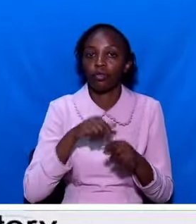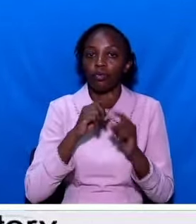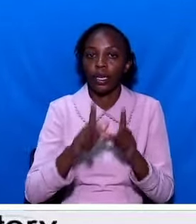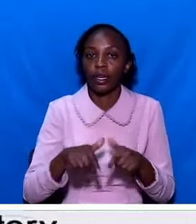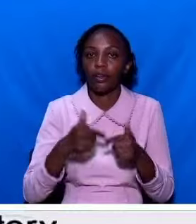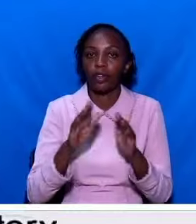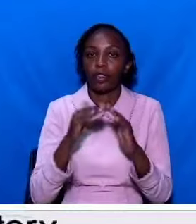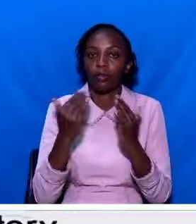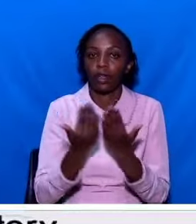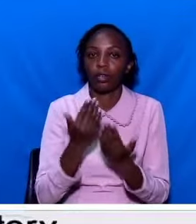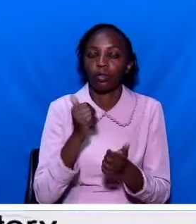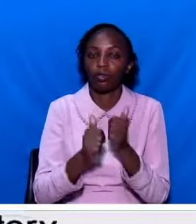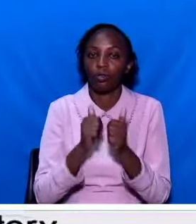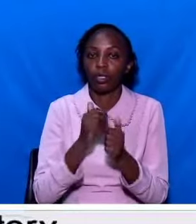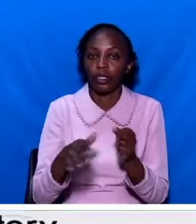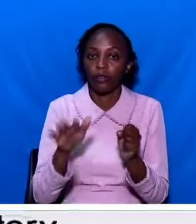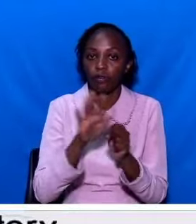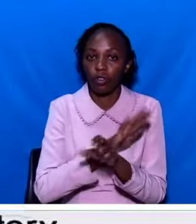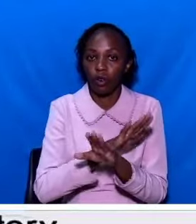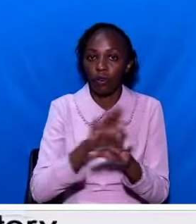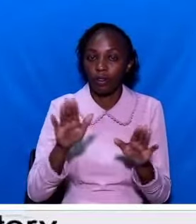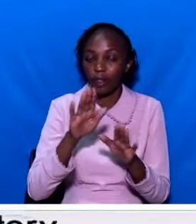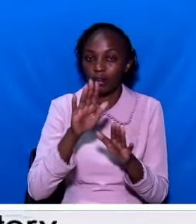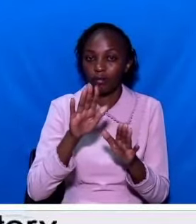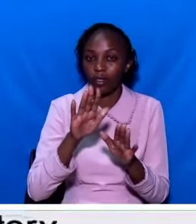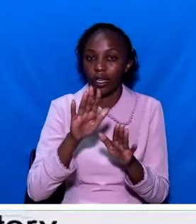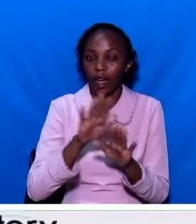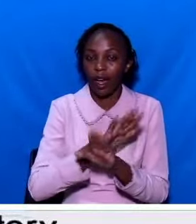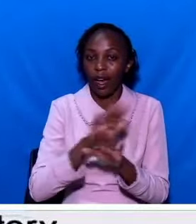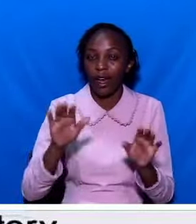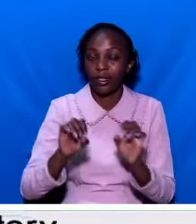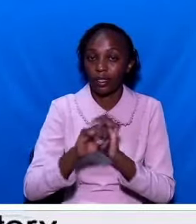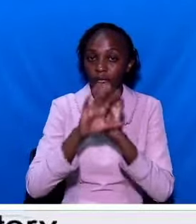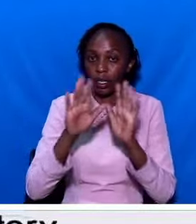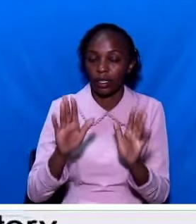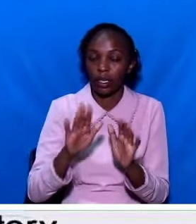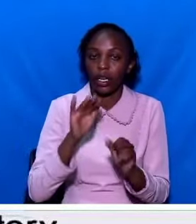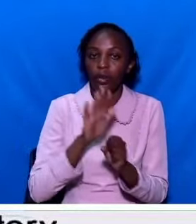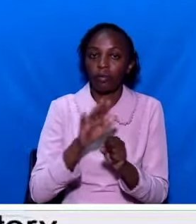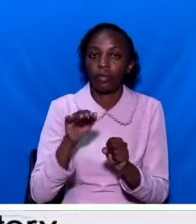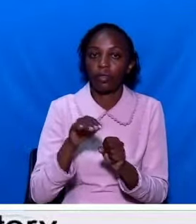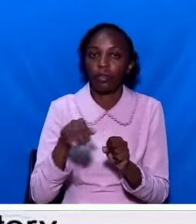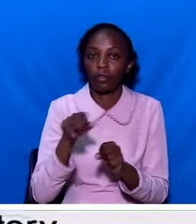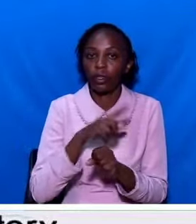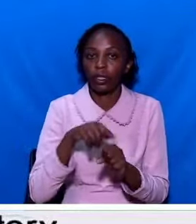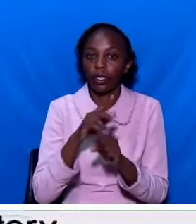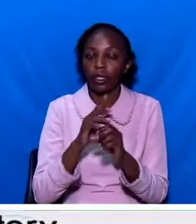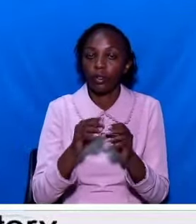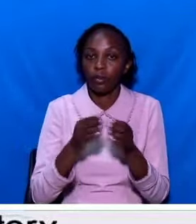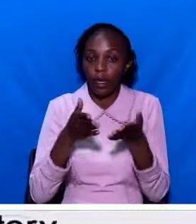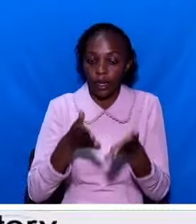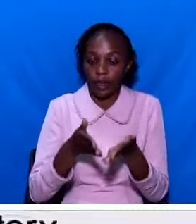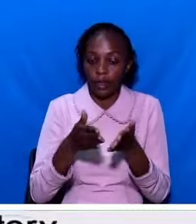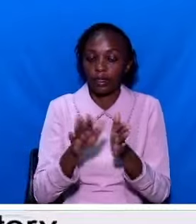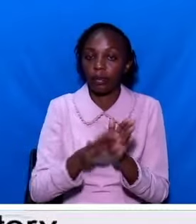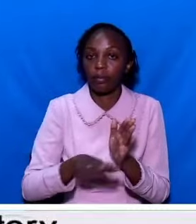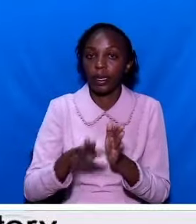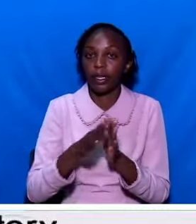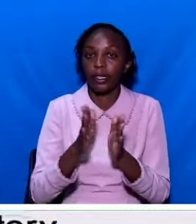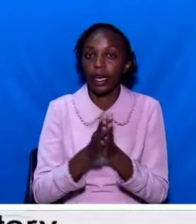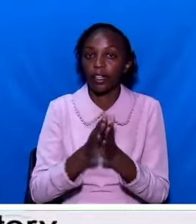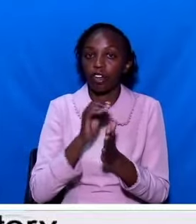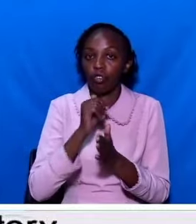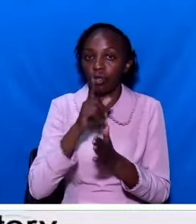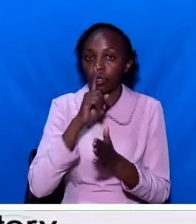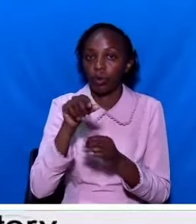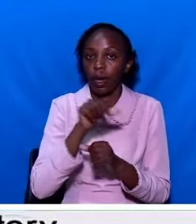of uncertainties. Many of you have gathered in this place and you're not certain about